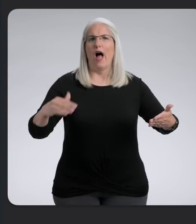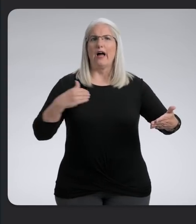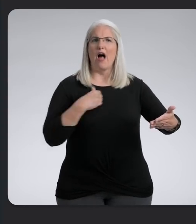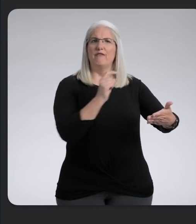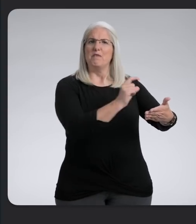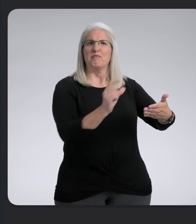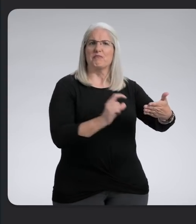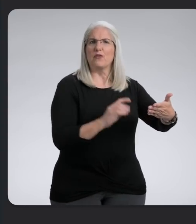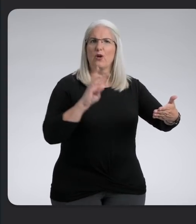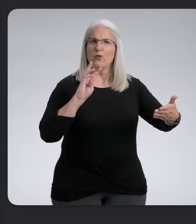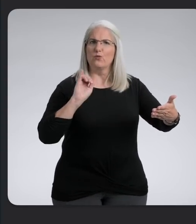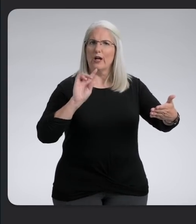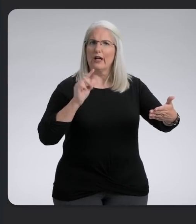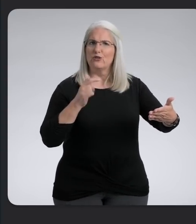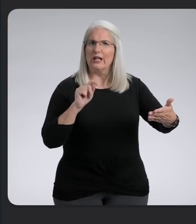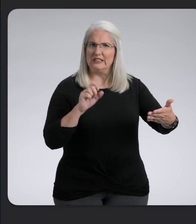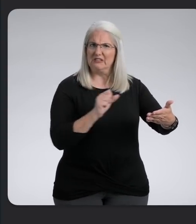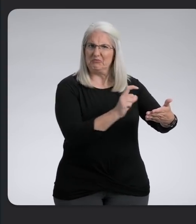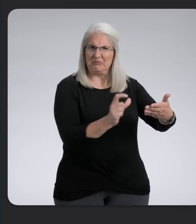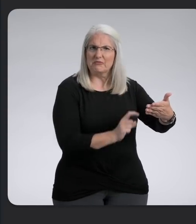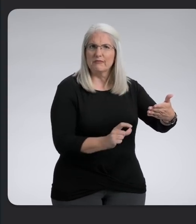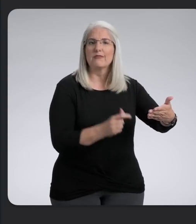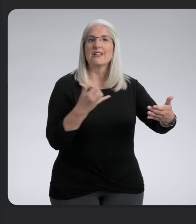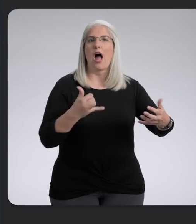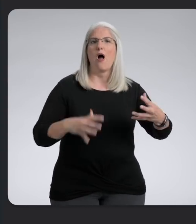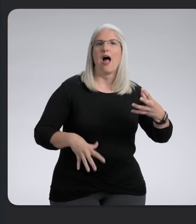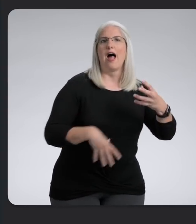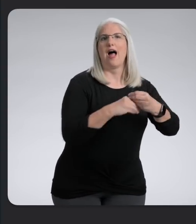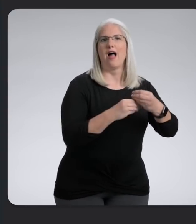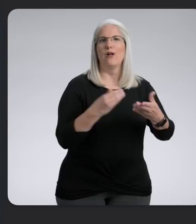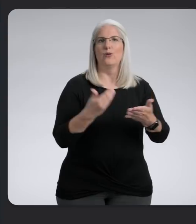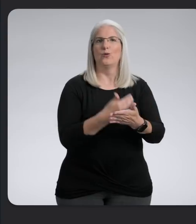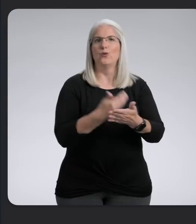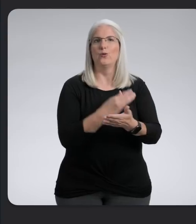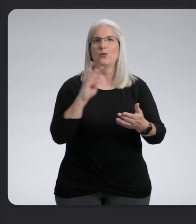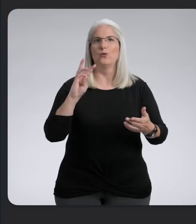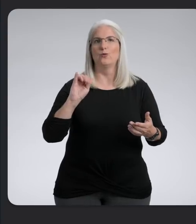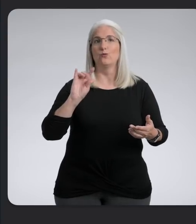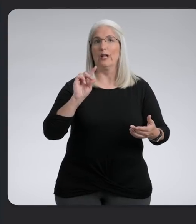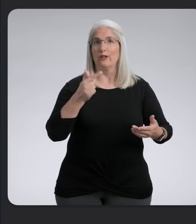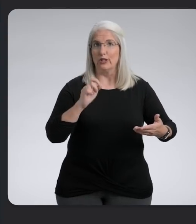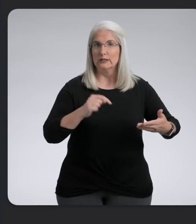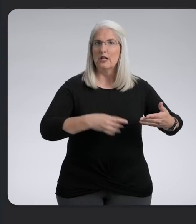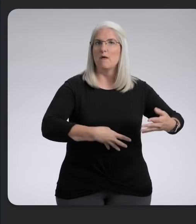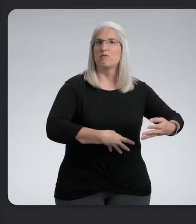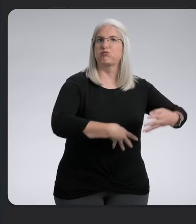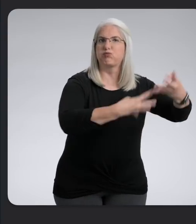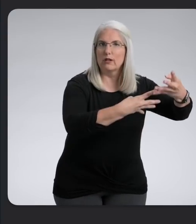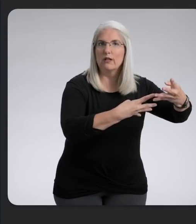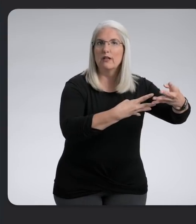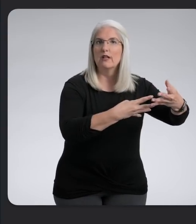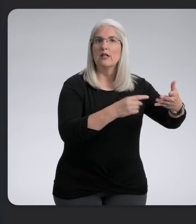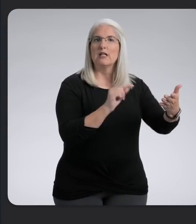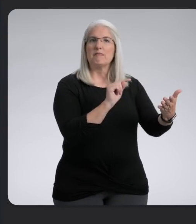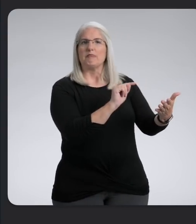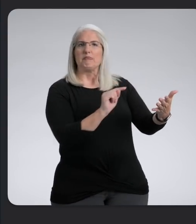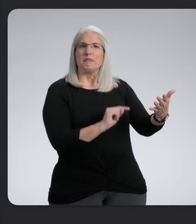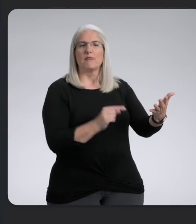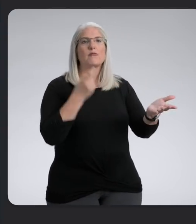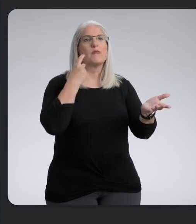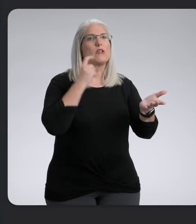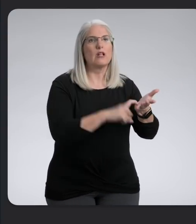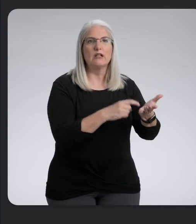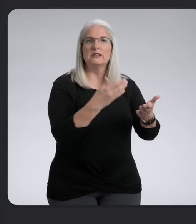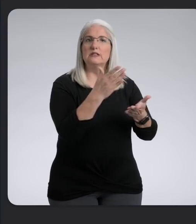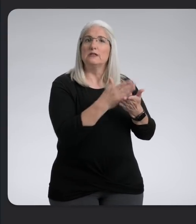top. Let's start by adding a widget. I'll bring up the widget gallery. Here, you'll notice some new widgets, like